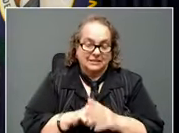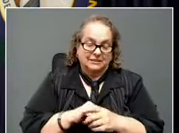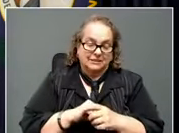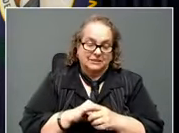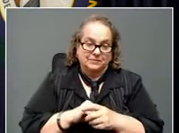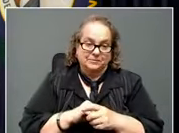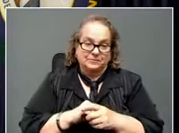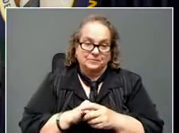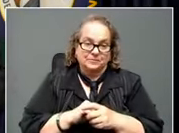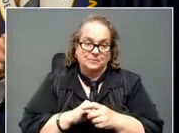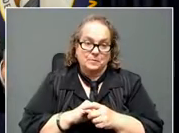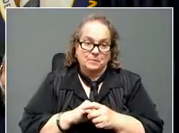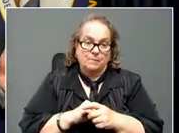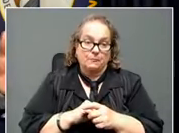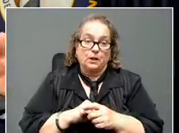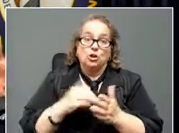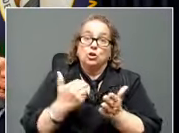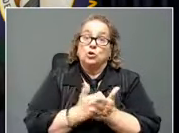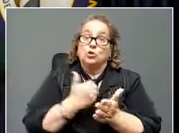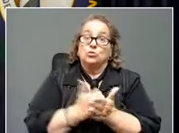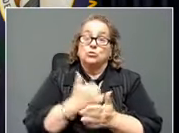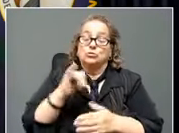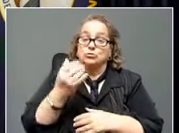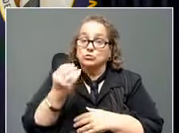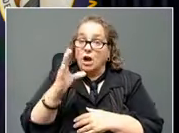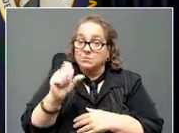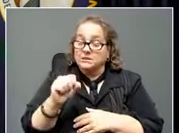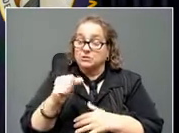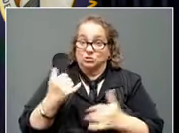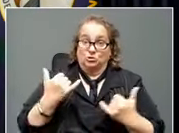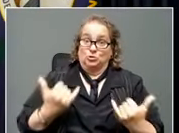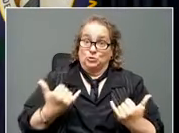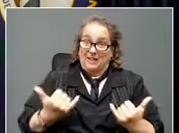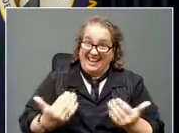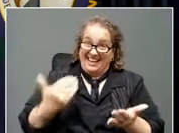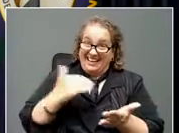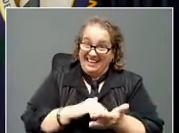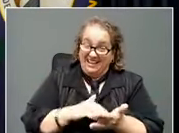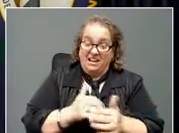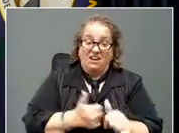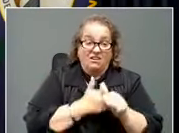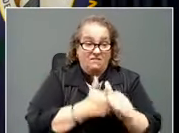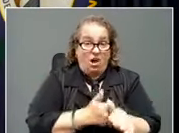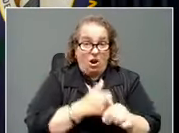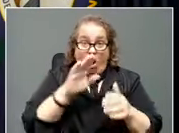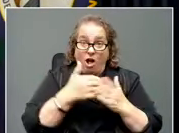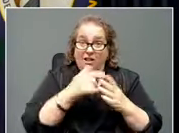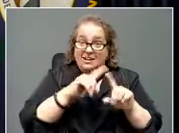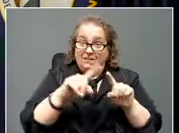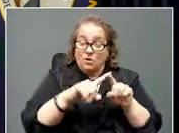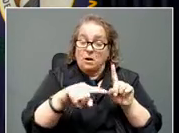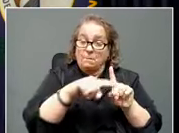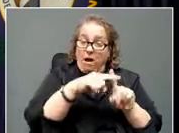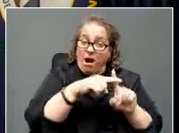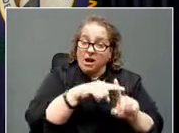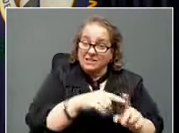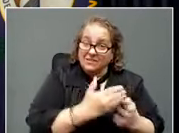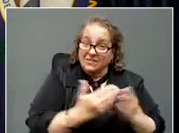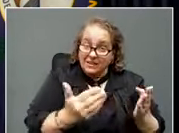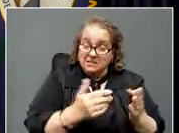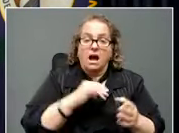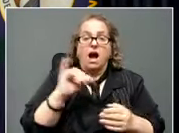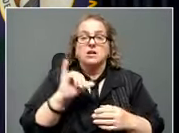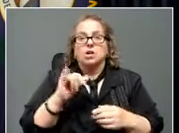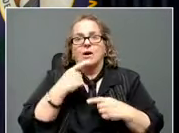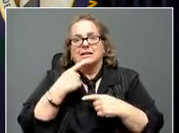All right, new jobs today. Again, following all of these positive indicators, there's actually the announcements of where we are